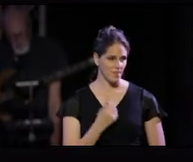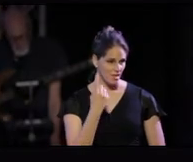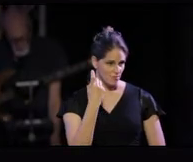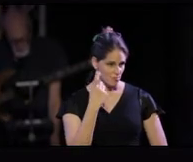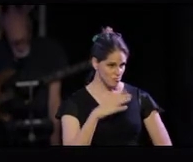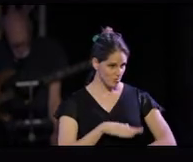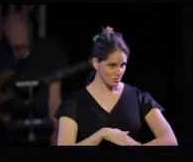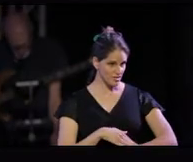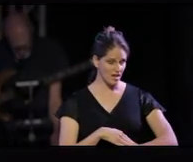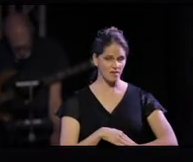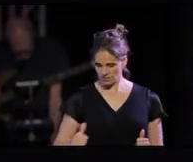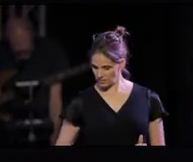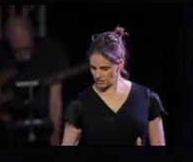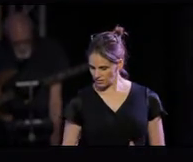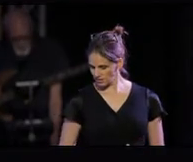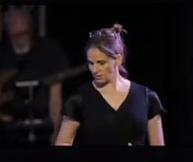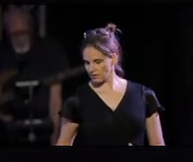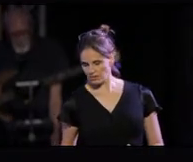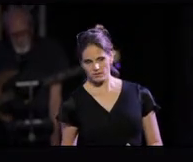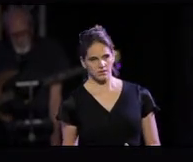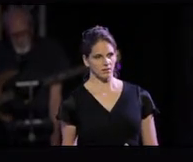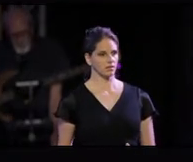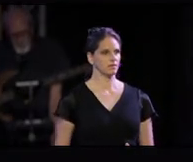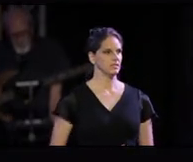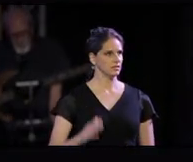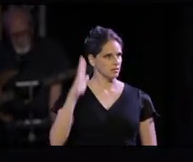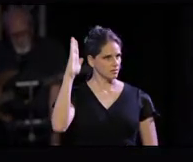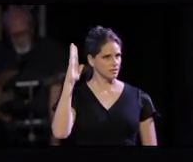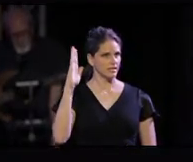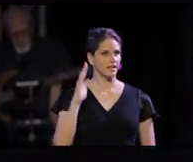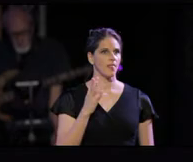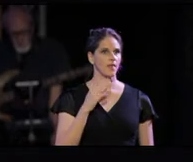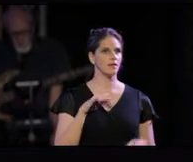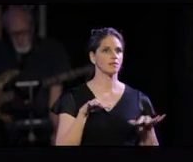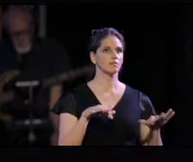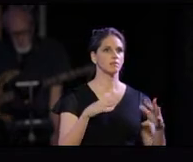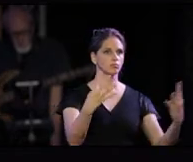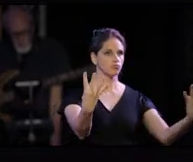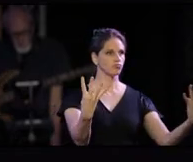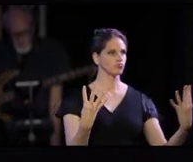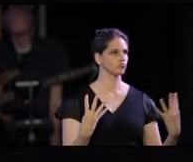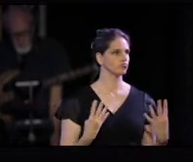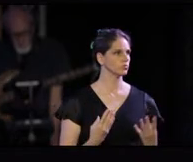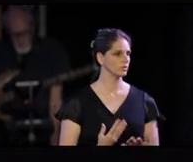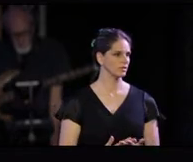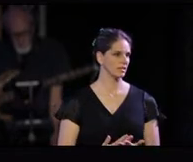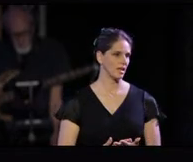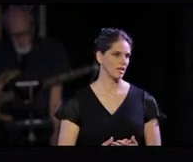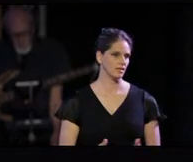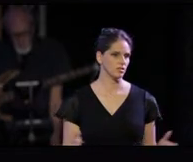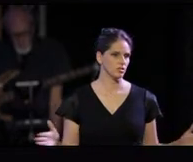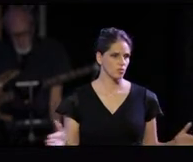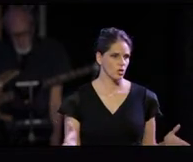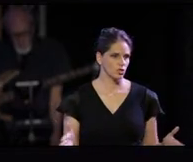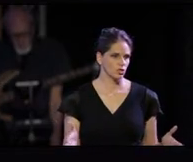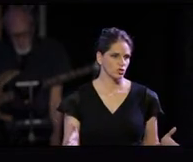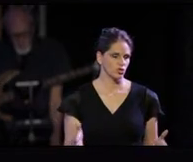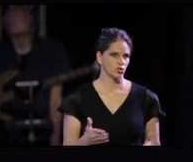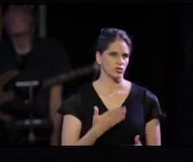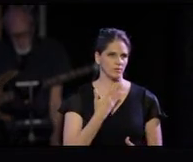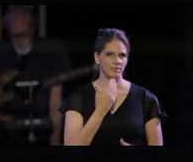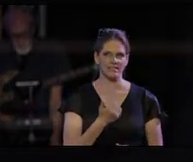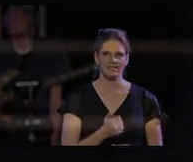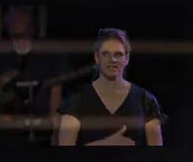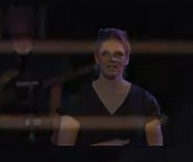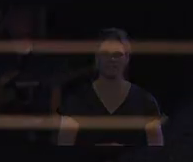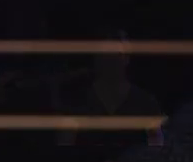One more time, if we can ask that there is a seat to make some space on the aisles. If you don't mind just moving in, that would be super, super helpful. But there are more chairs coming in right